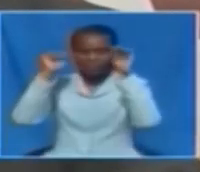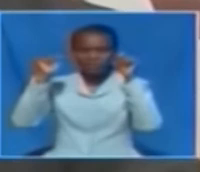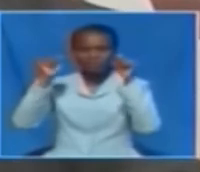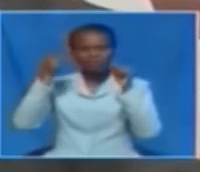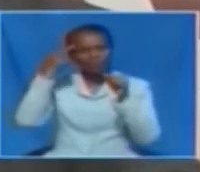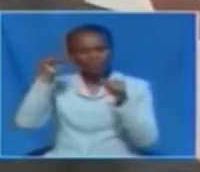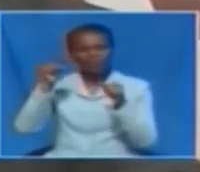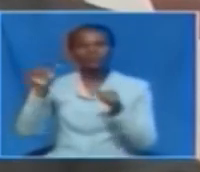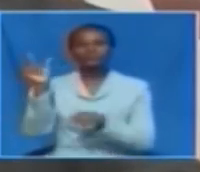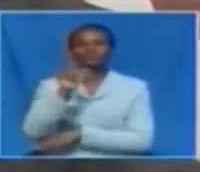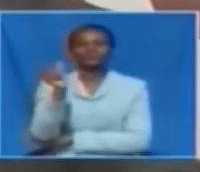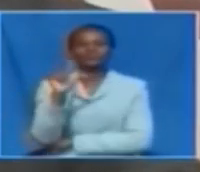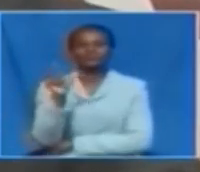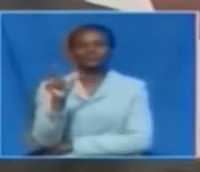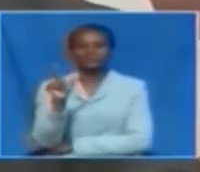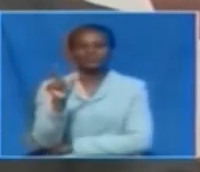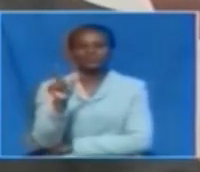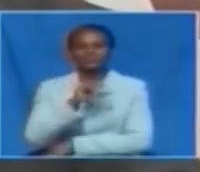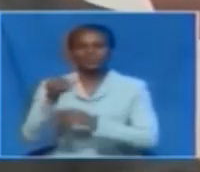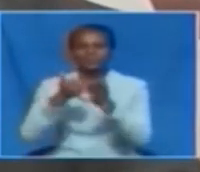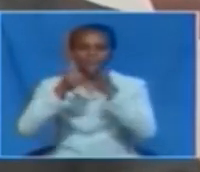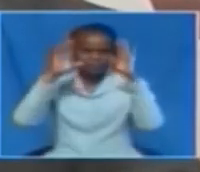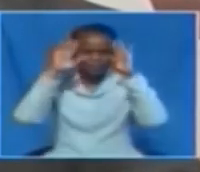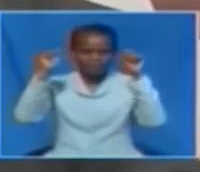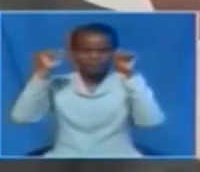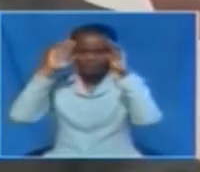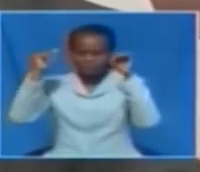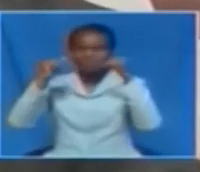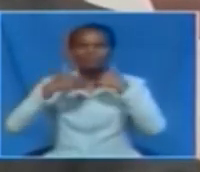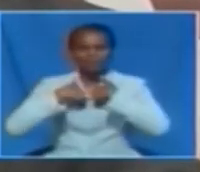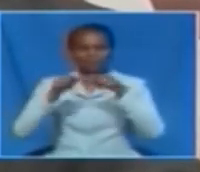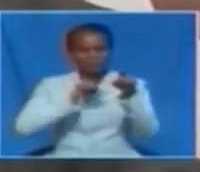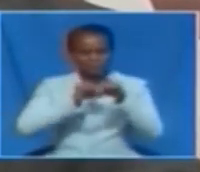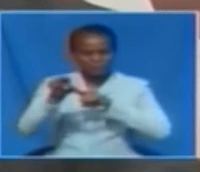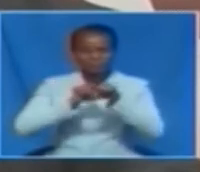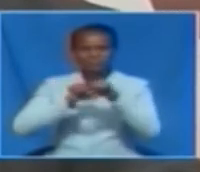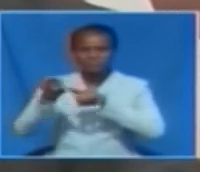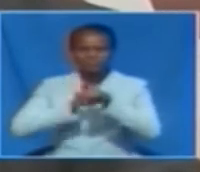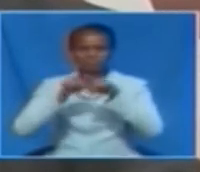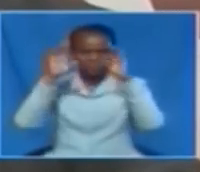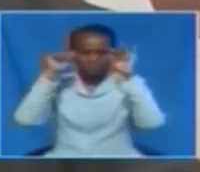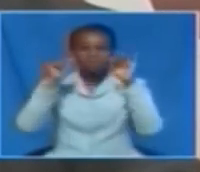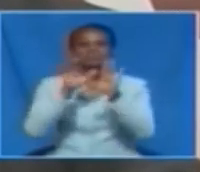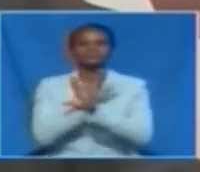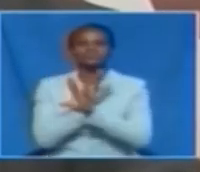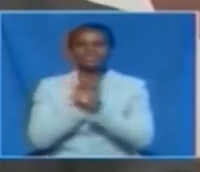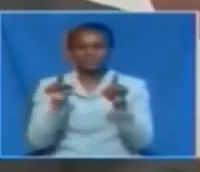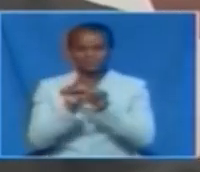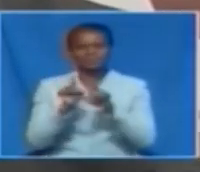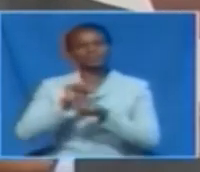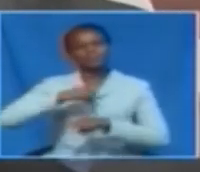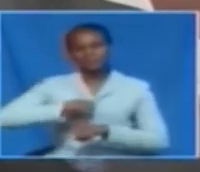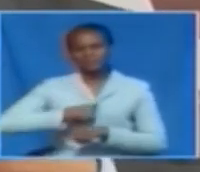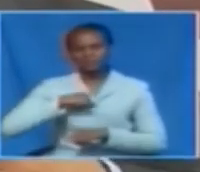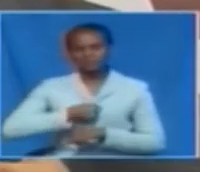the Movement for Multi-Party Democracy. All presidents are running for the presidency of Zambia, including myself. So